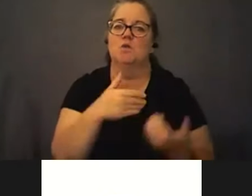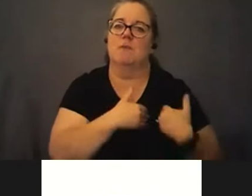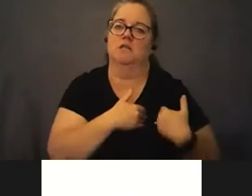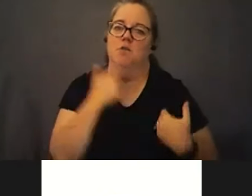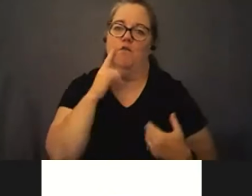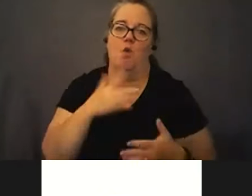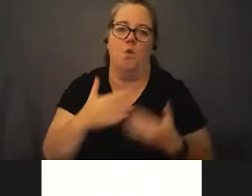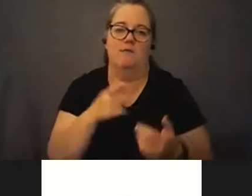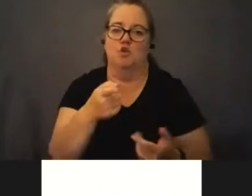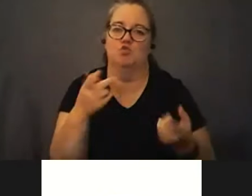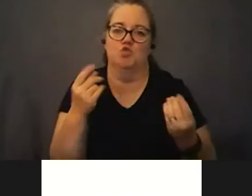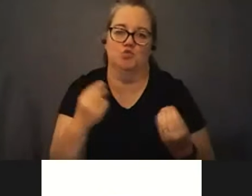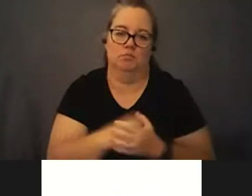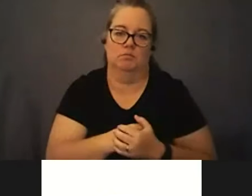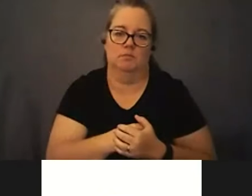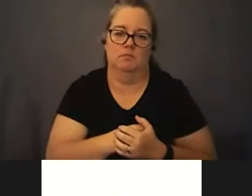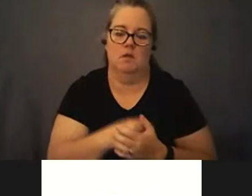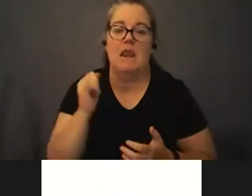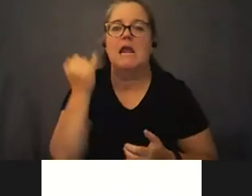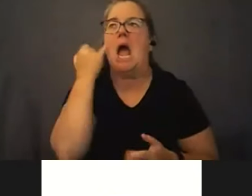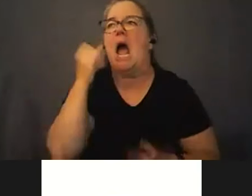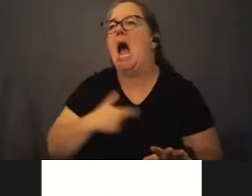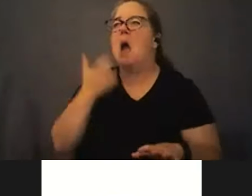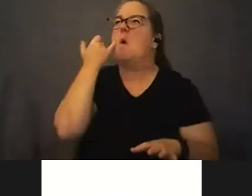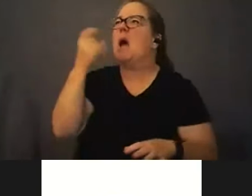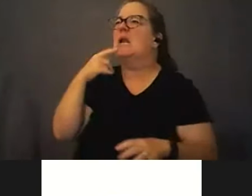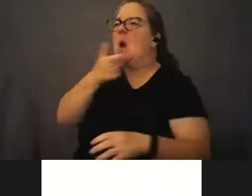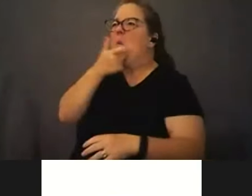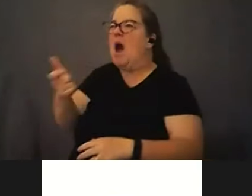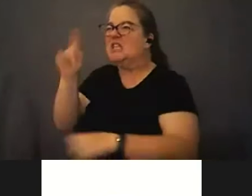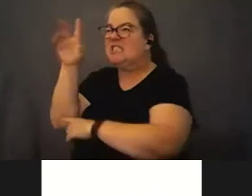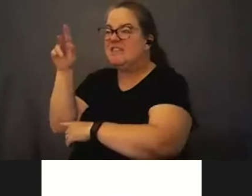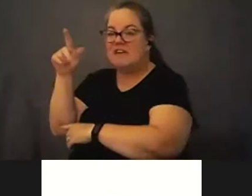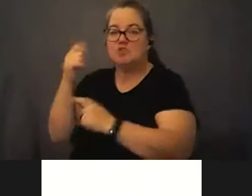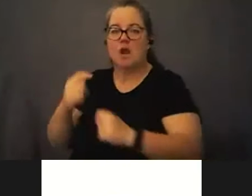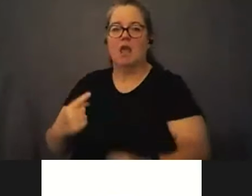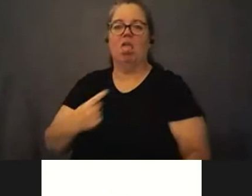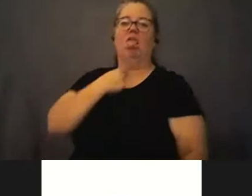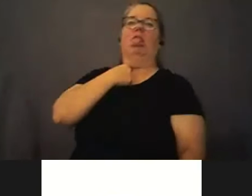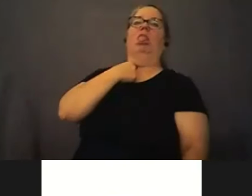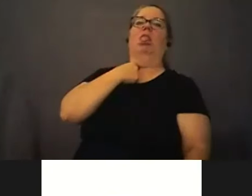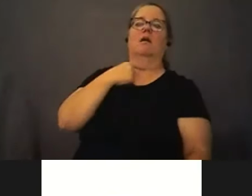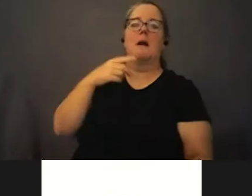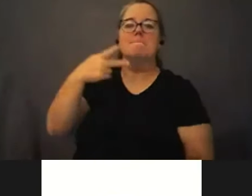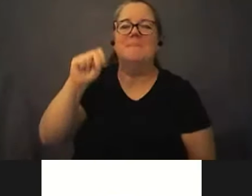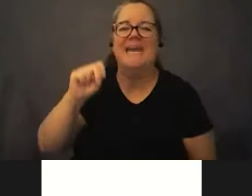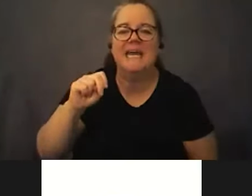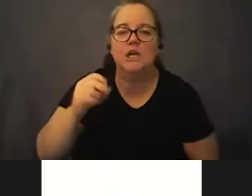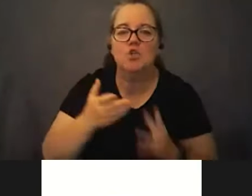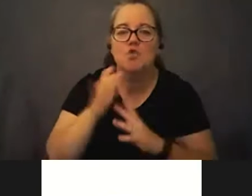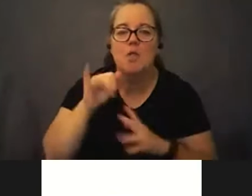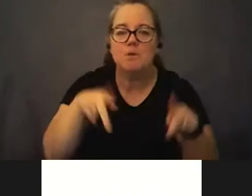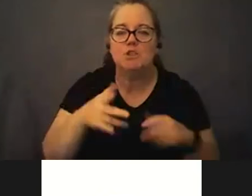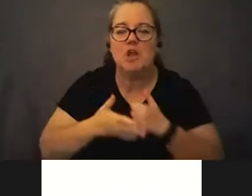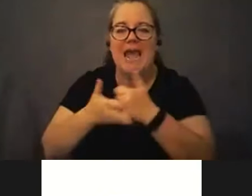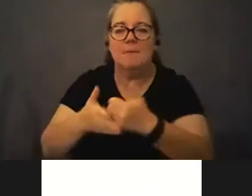this on Grey's Anatomy, and you try to stick a pen through somebody's throat to help them breathe, you